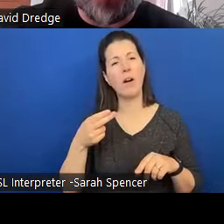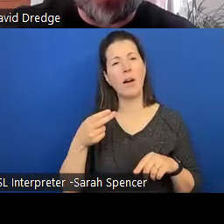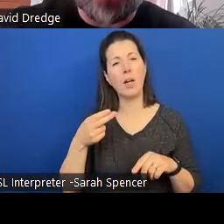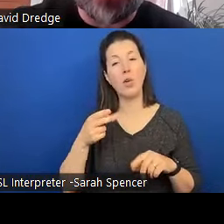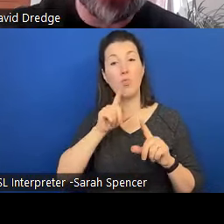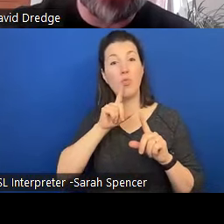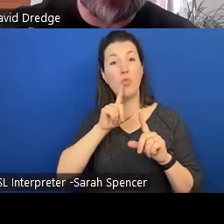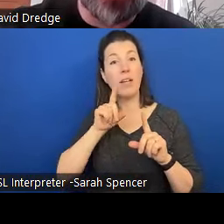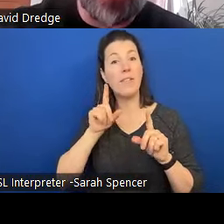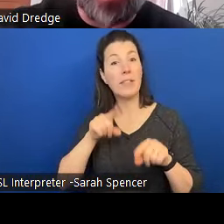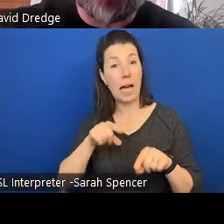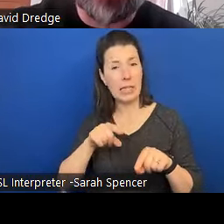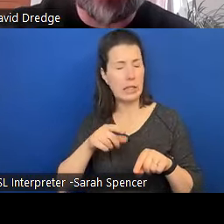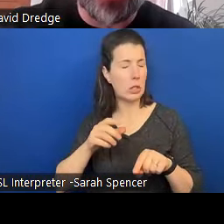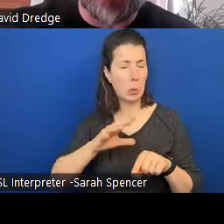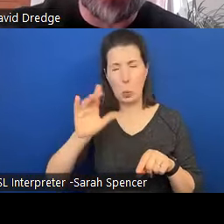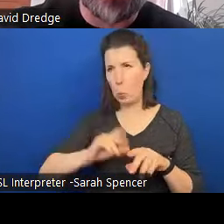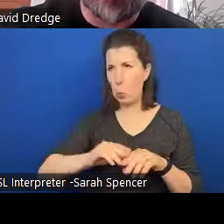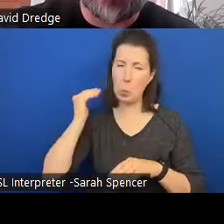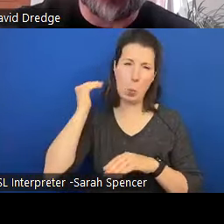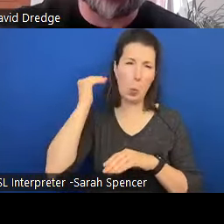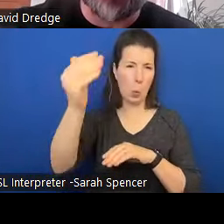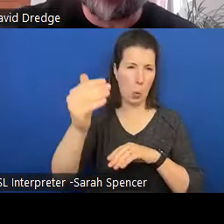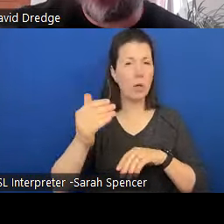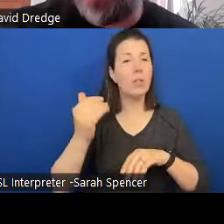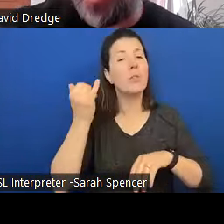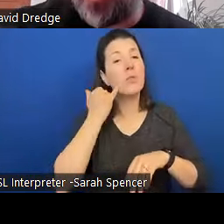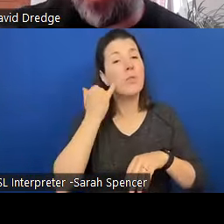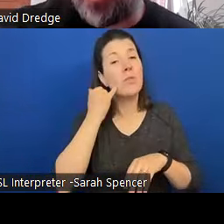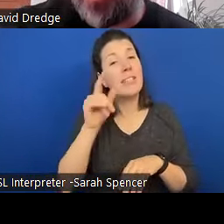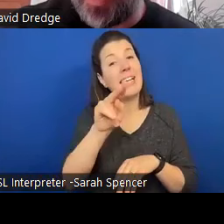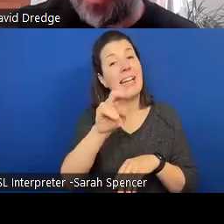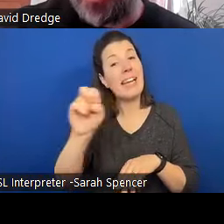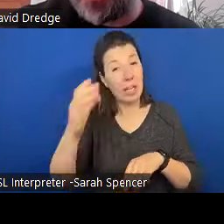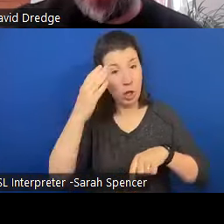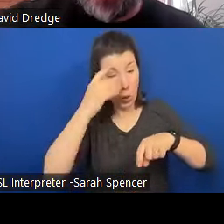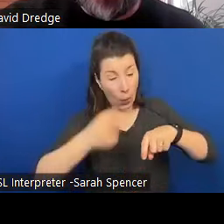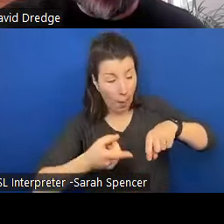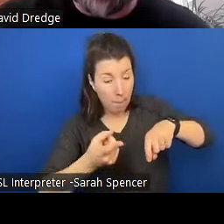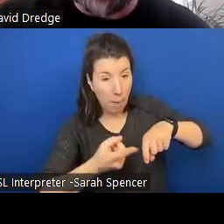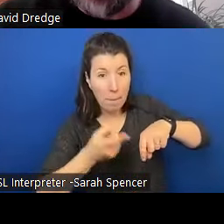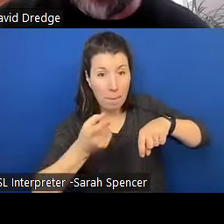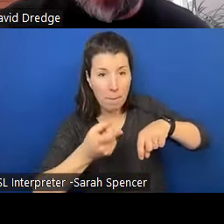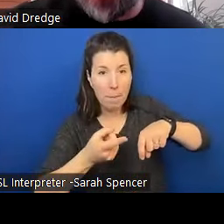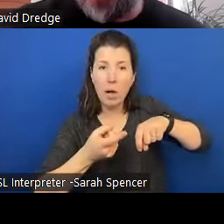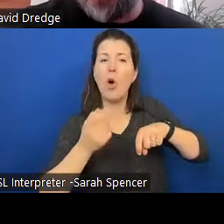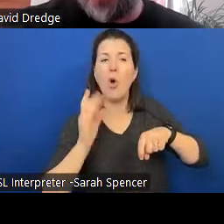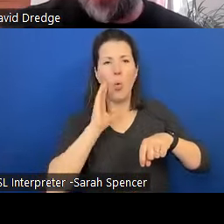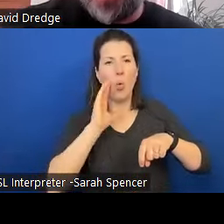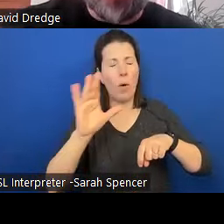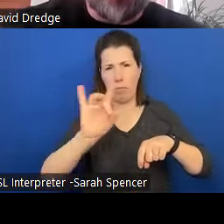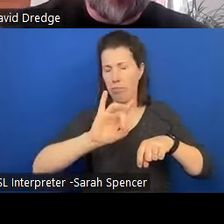we tap on kids' knees, they bounce pretty high, and they can have abnormal reflexes that shouldn't be